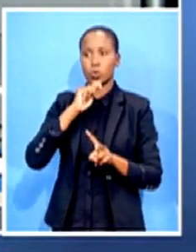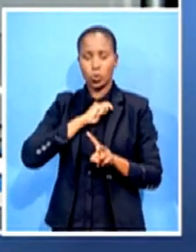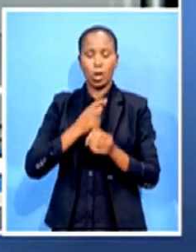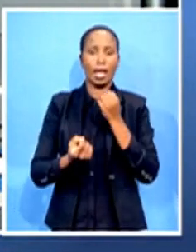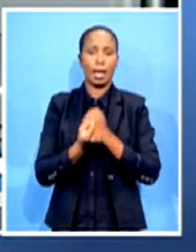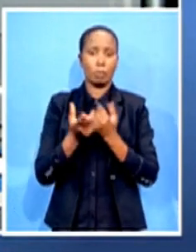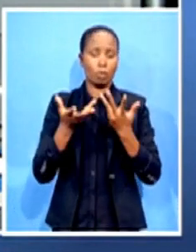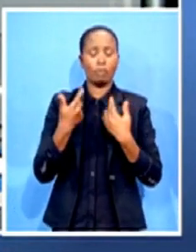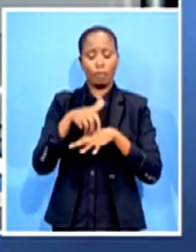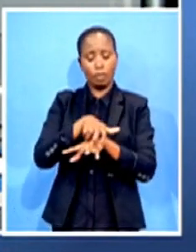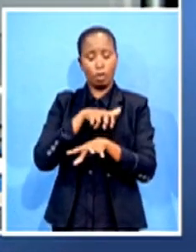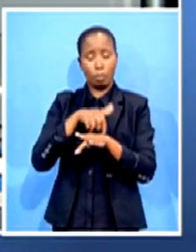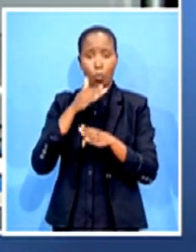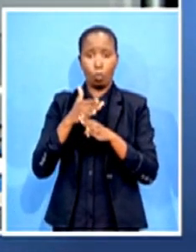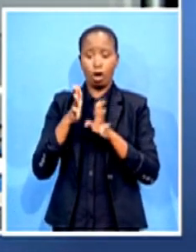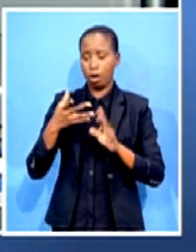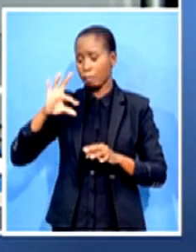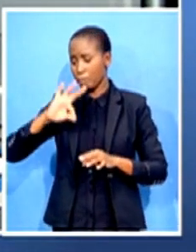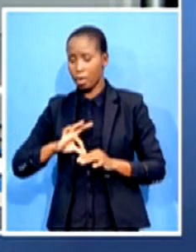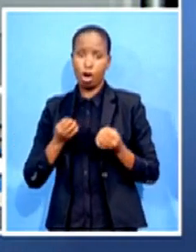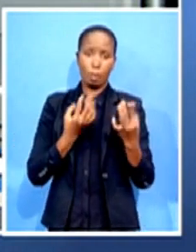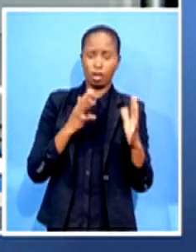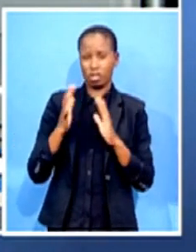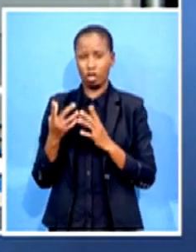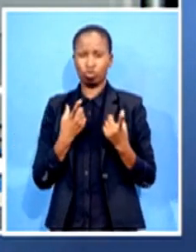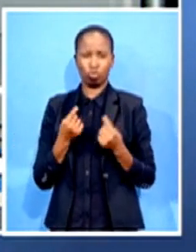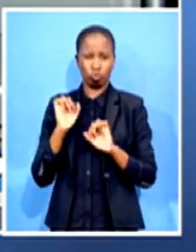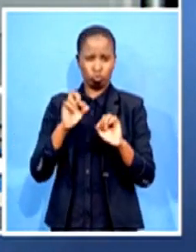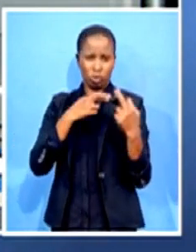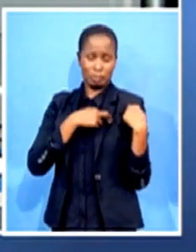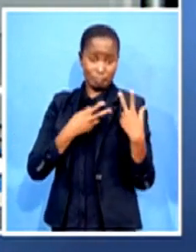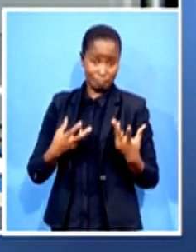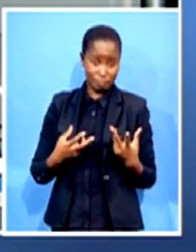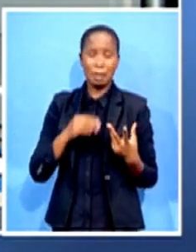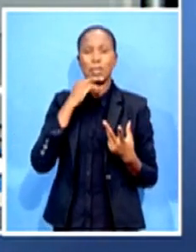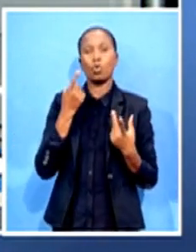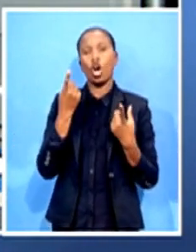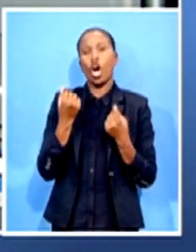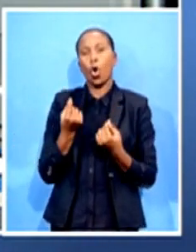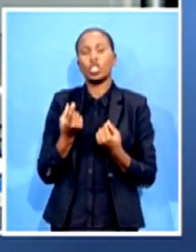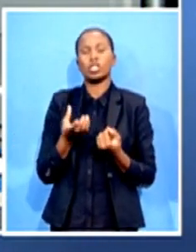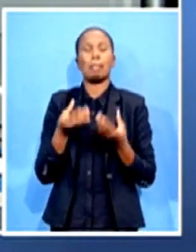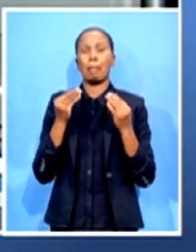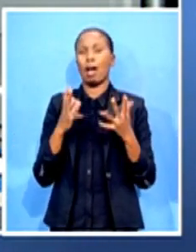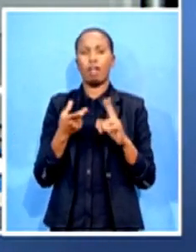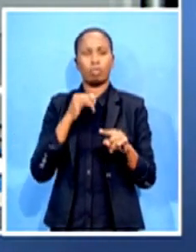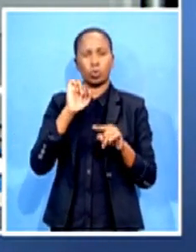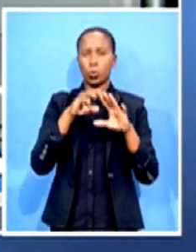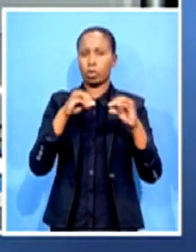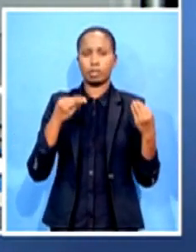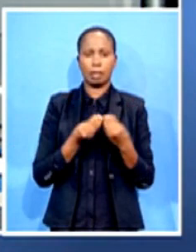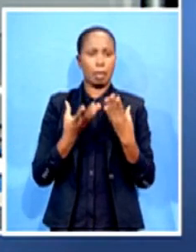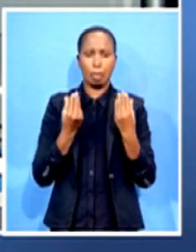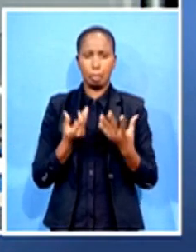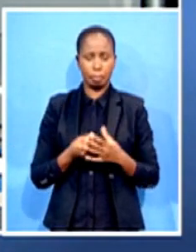do? What sort of recourse do they have via your organization? In terms of our organization, we